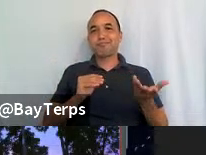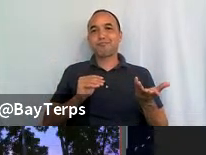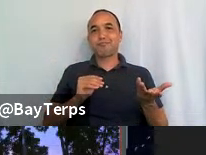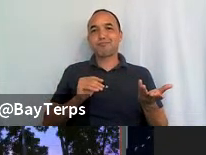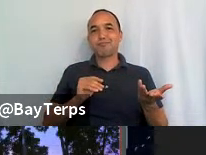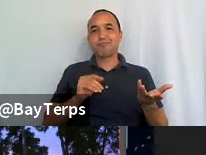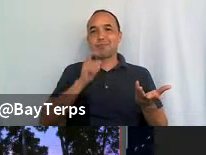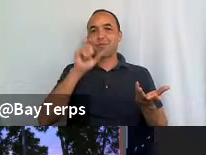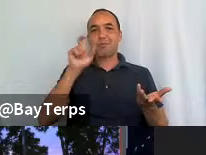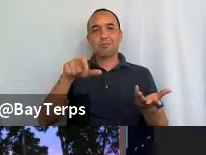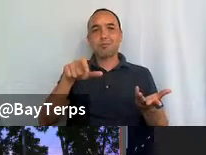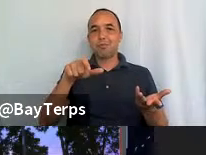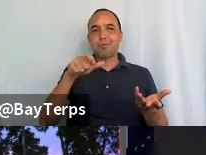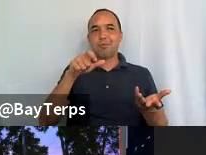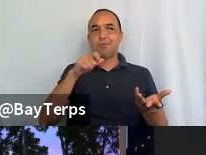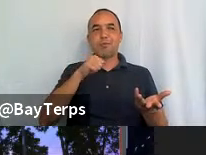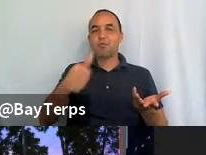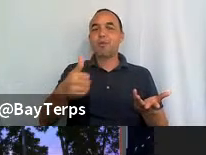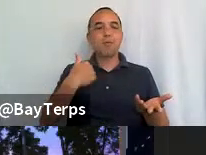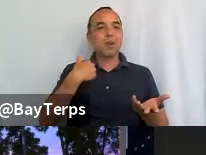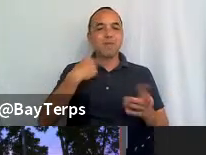have specific control over it.